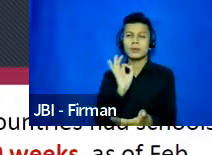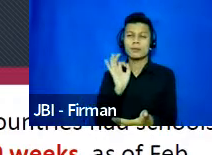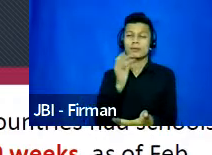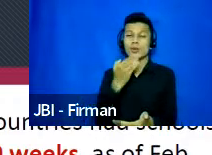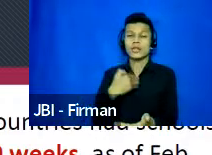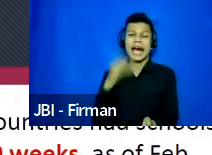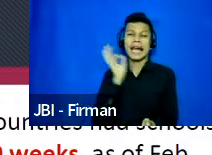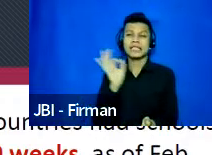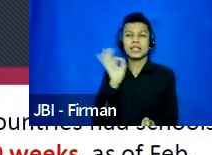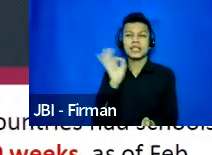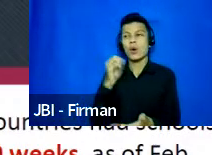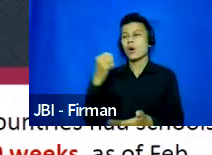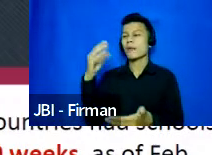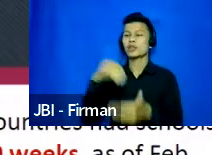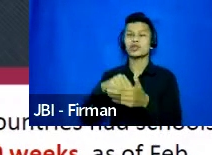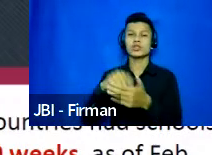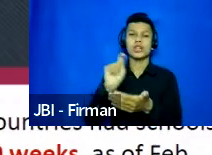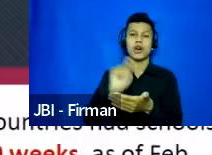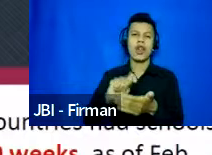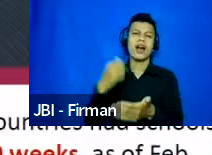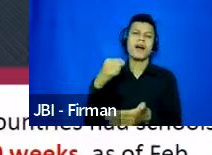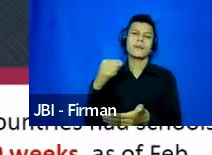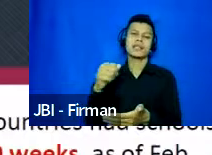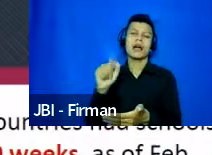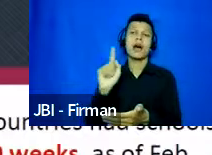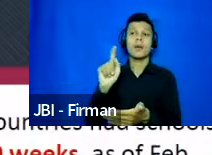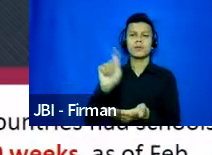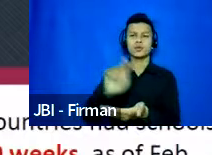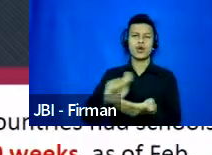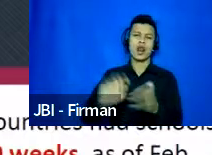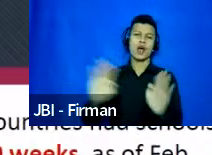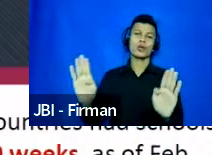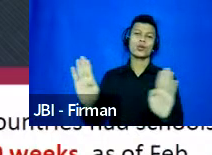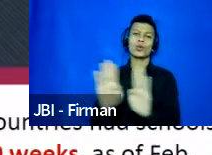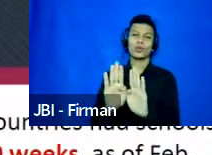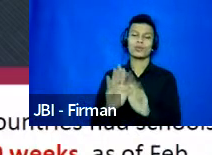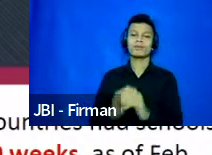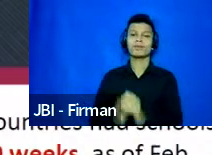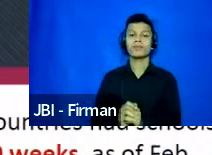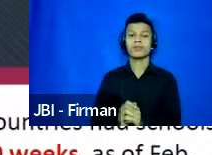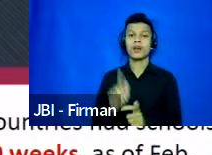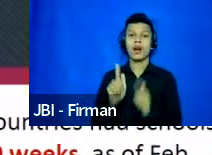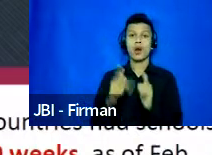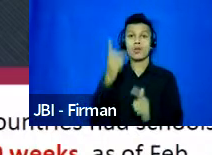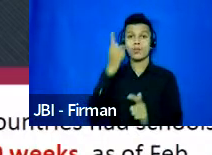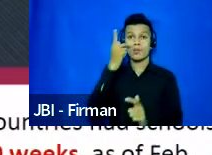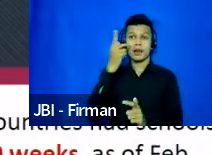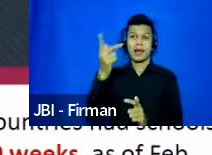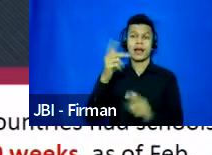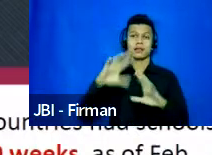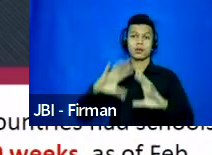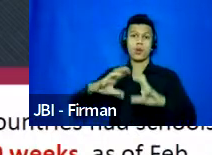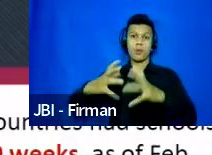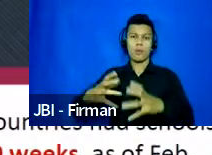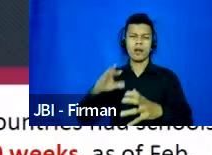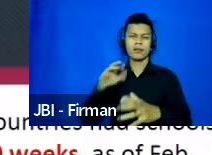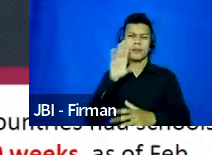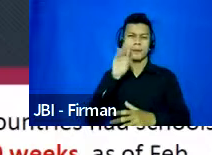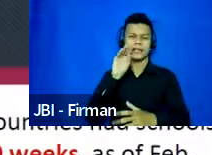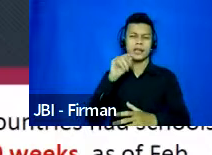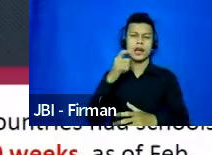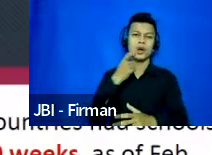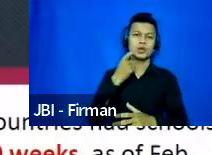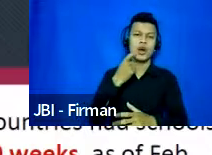closures. And globally, when we look at the learning loss due to the pandemic, it's estimated that learning poverty could